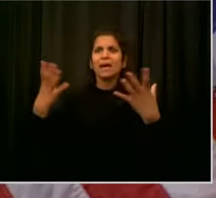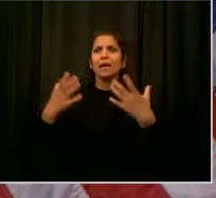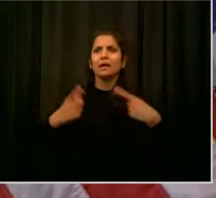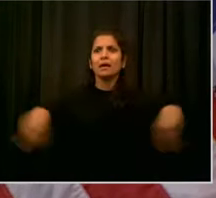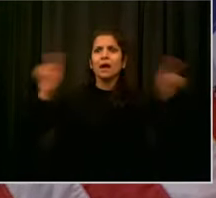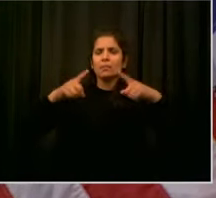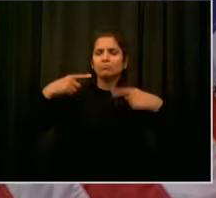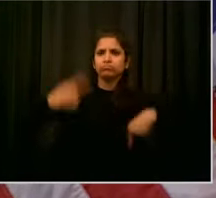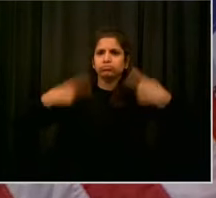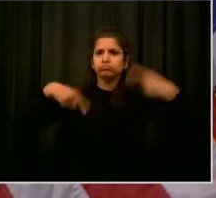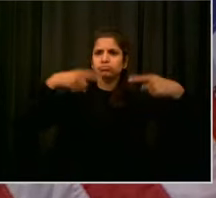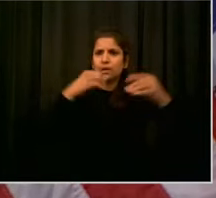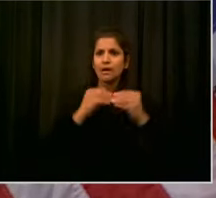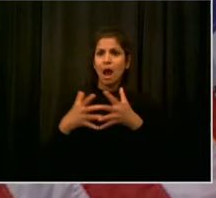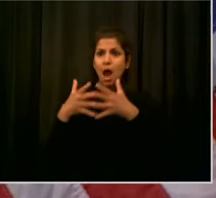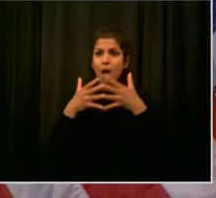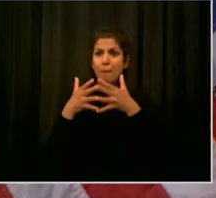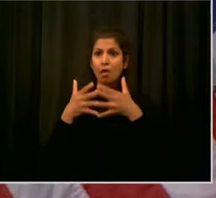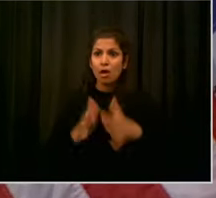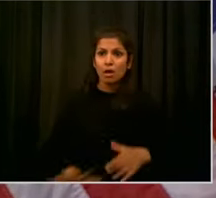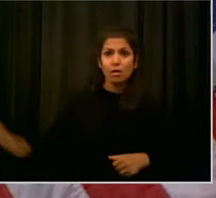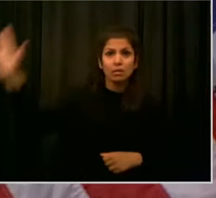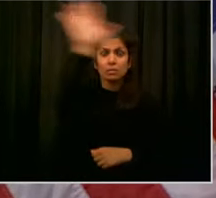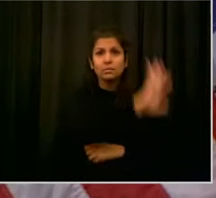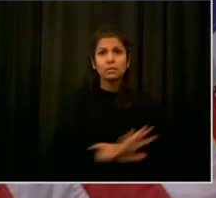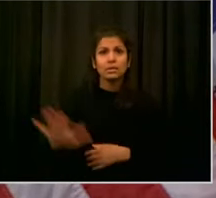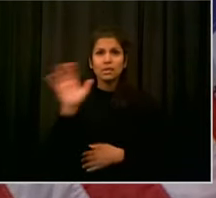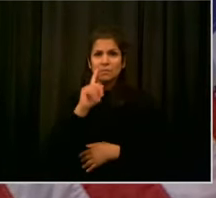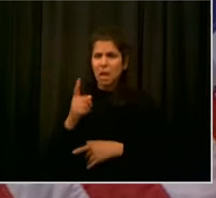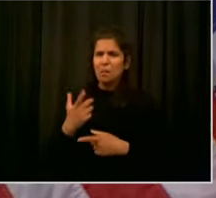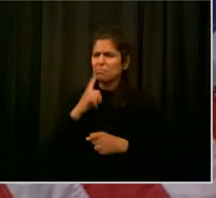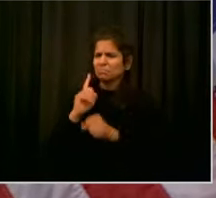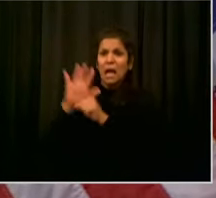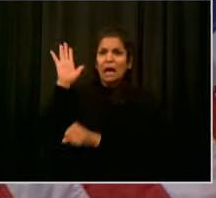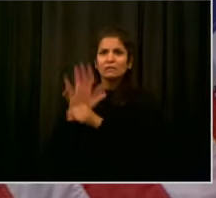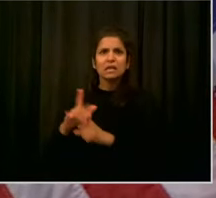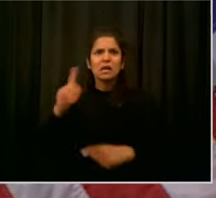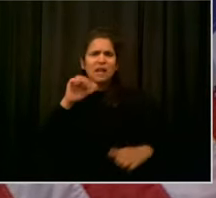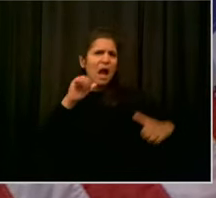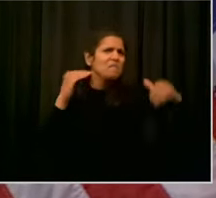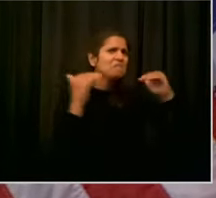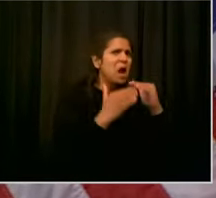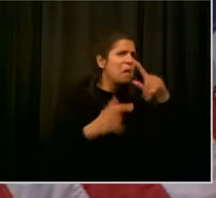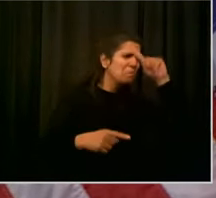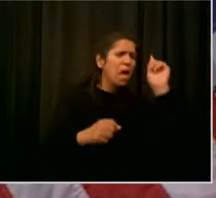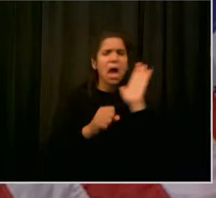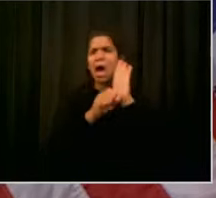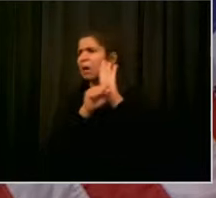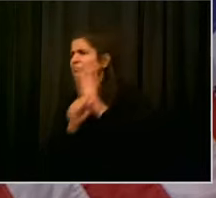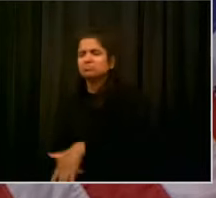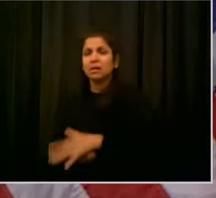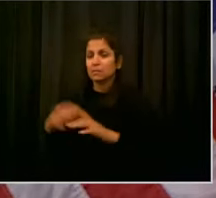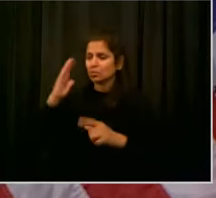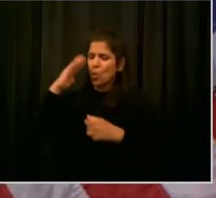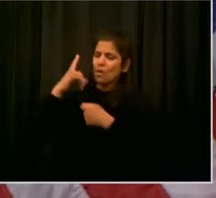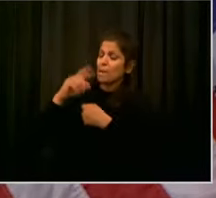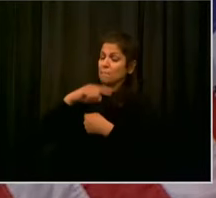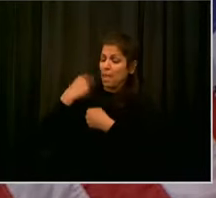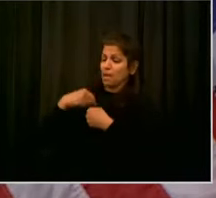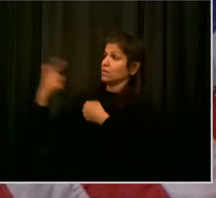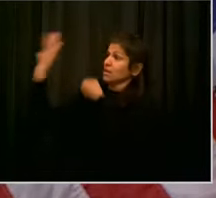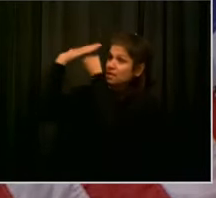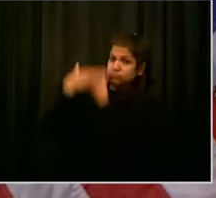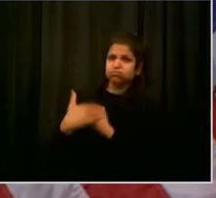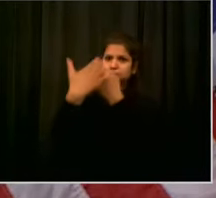it brought up all the other injustices, and that we were not going to meet that honest pain and agony